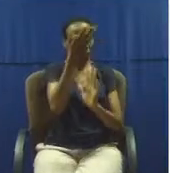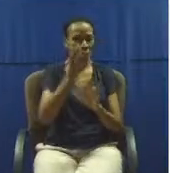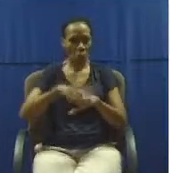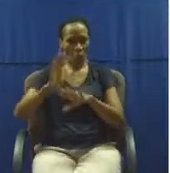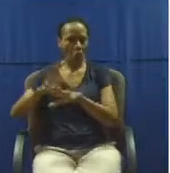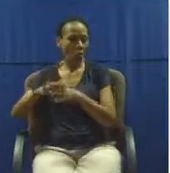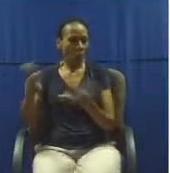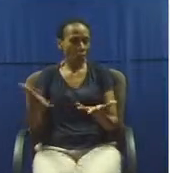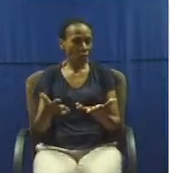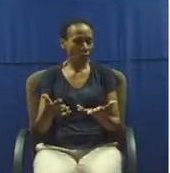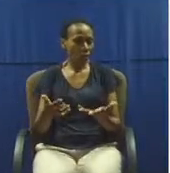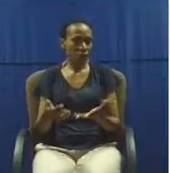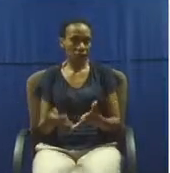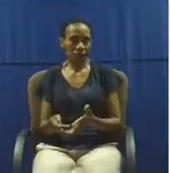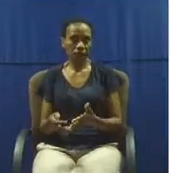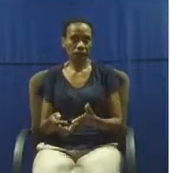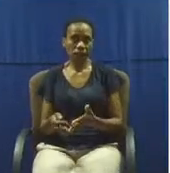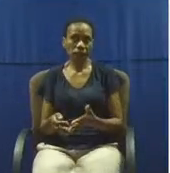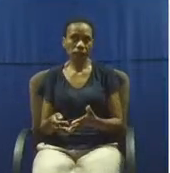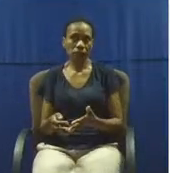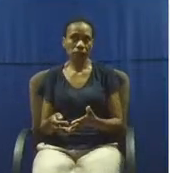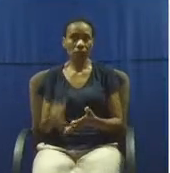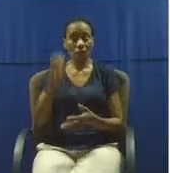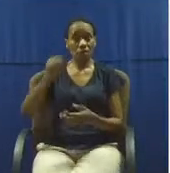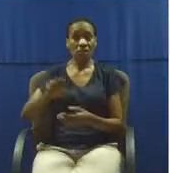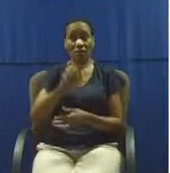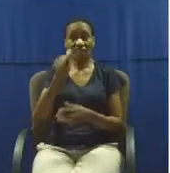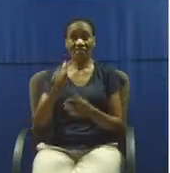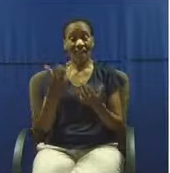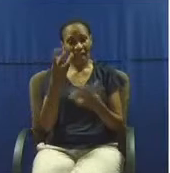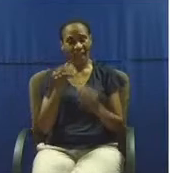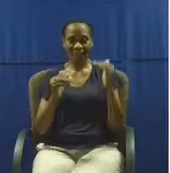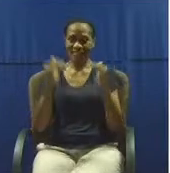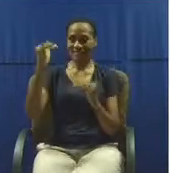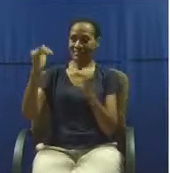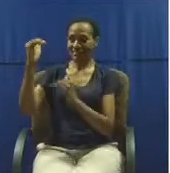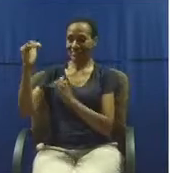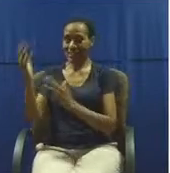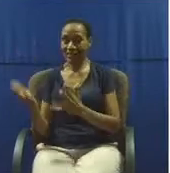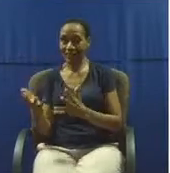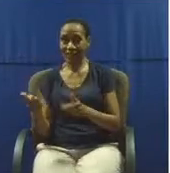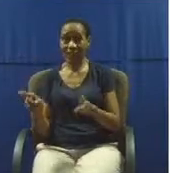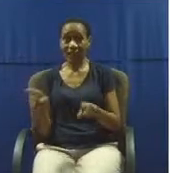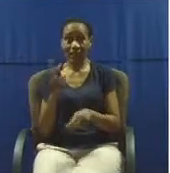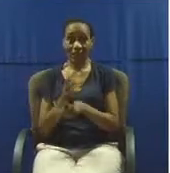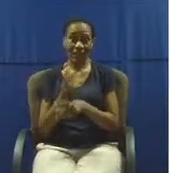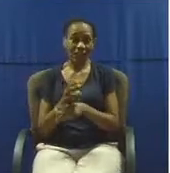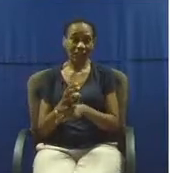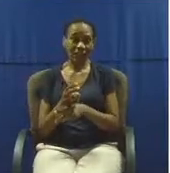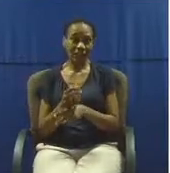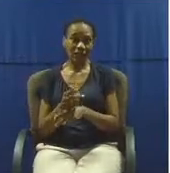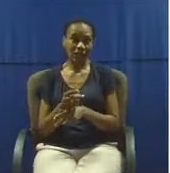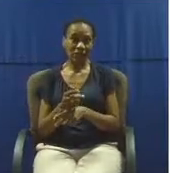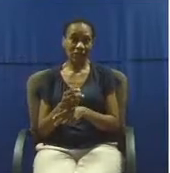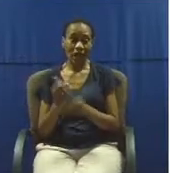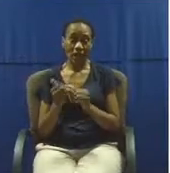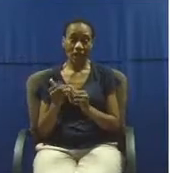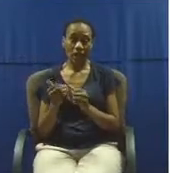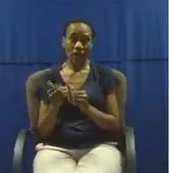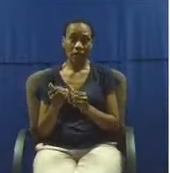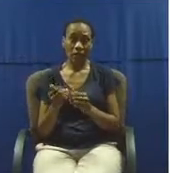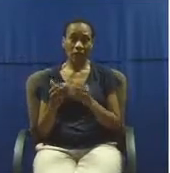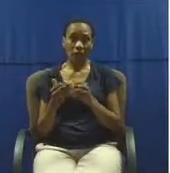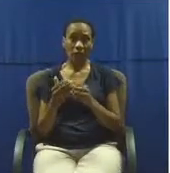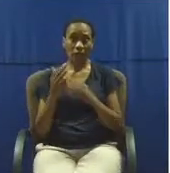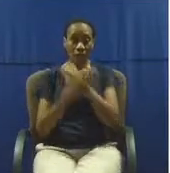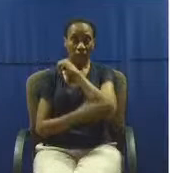in social grants. With South Africa's inequality as well, and another report shown this week to be the highest in the world. Our country